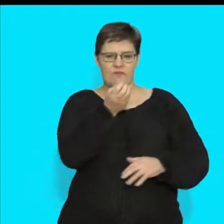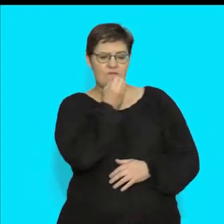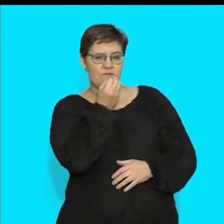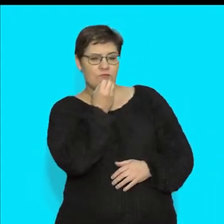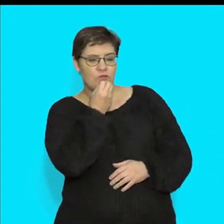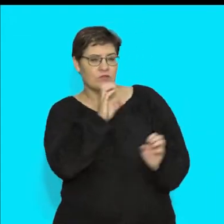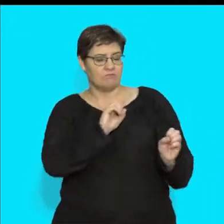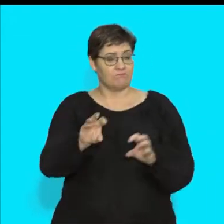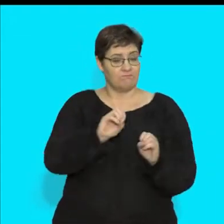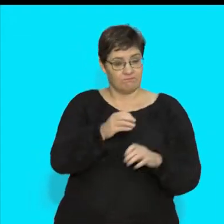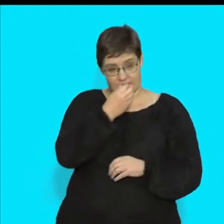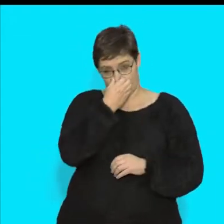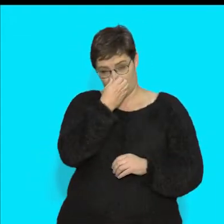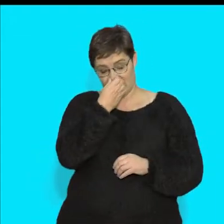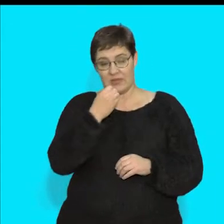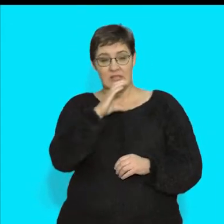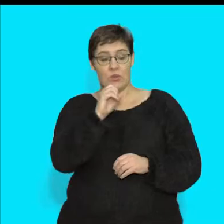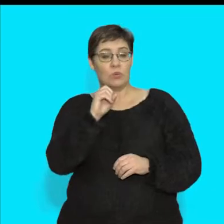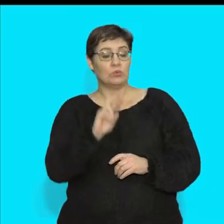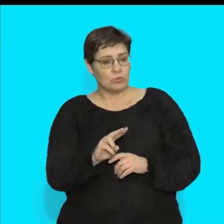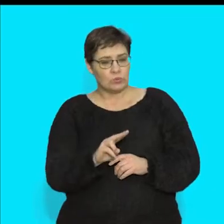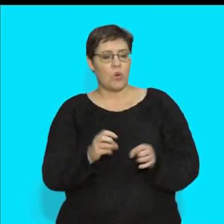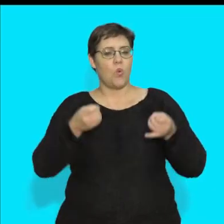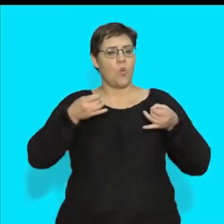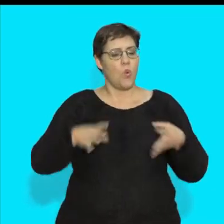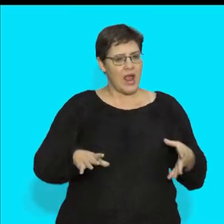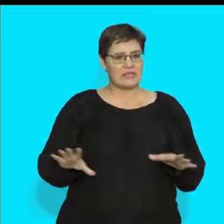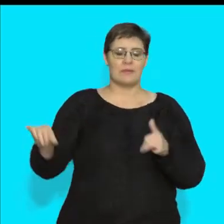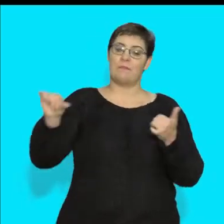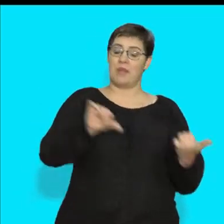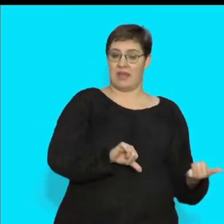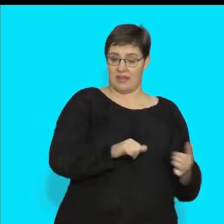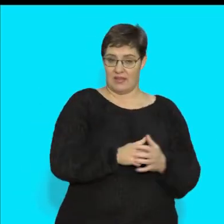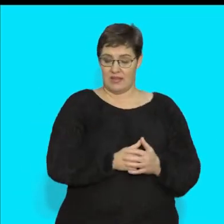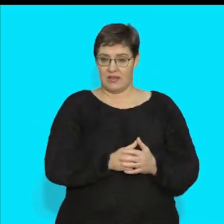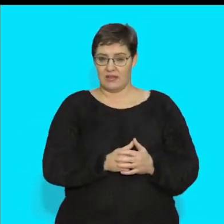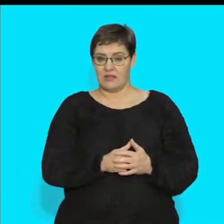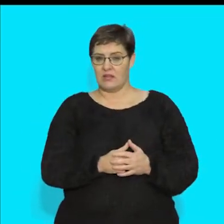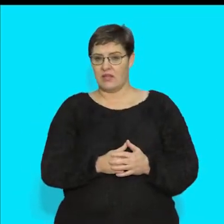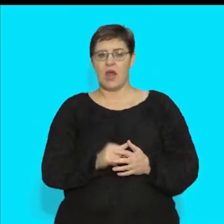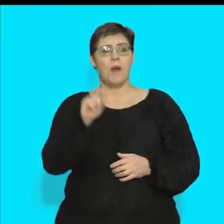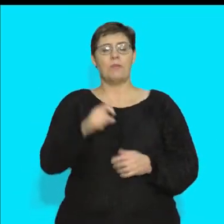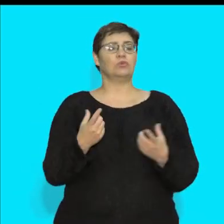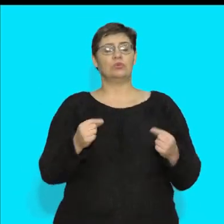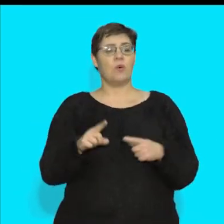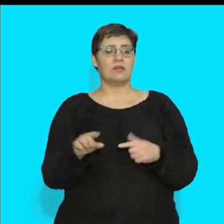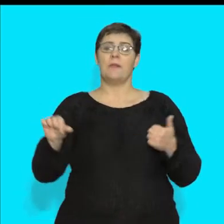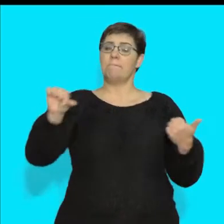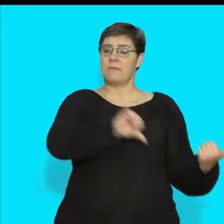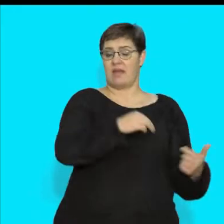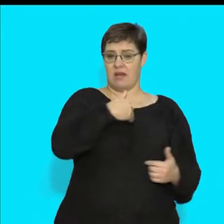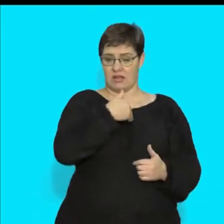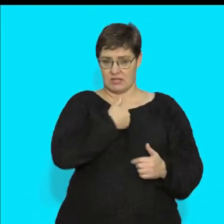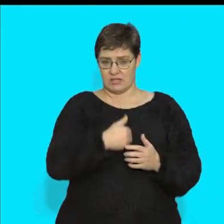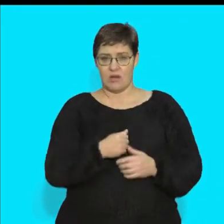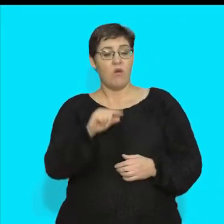deposited, and the carbon dioxide and the wastes come back. They now need to go back to the heart. Why? Because they're filled